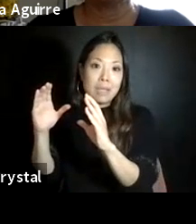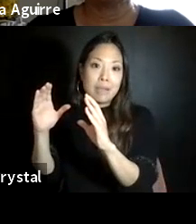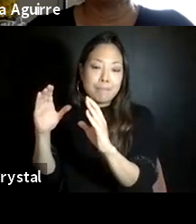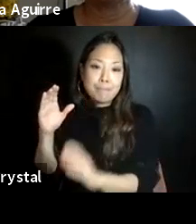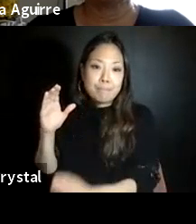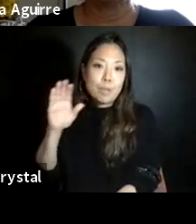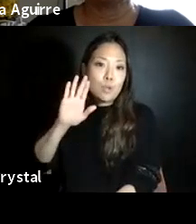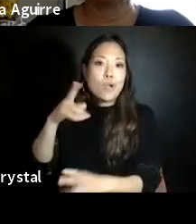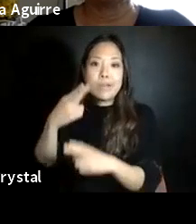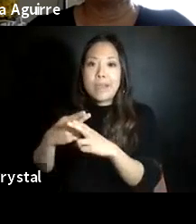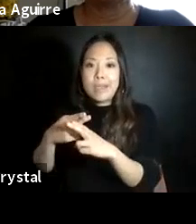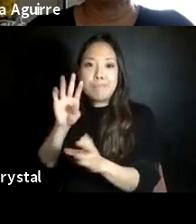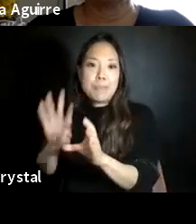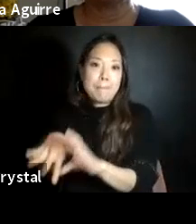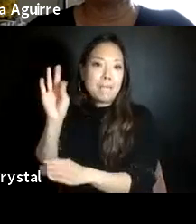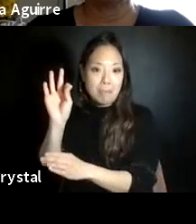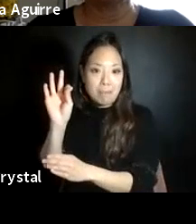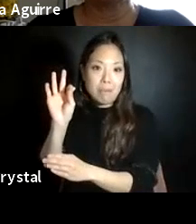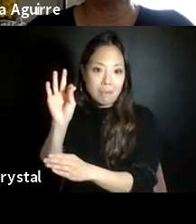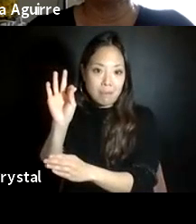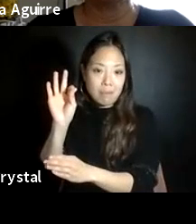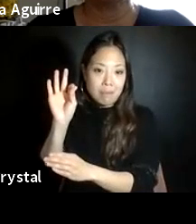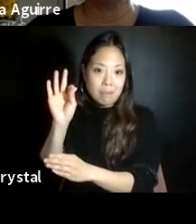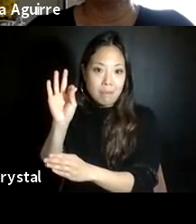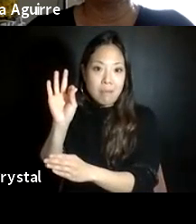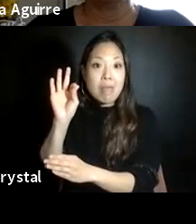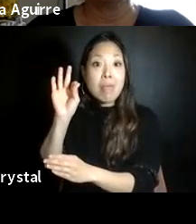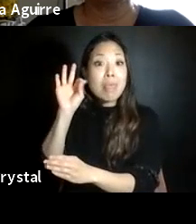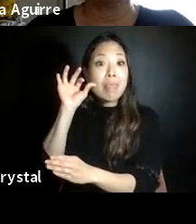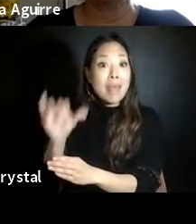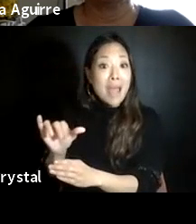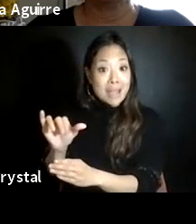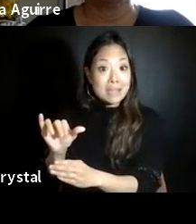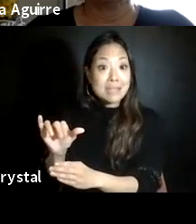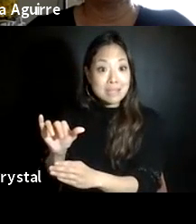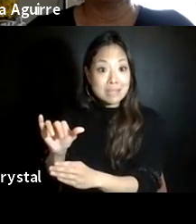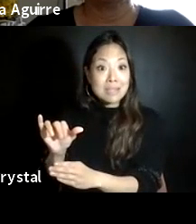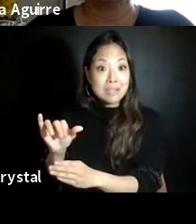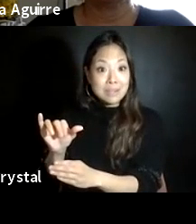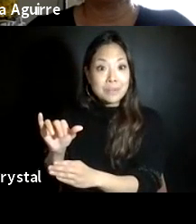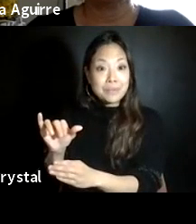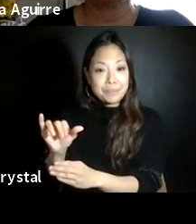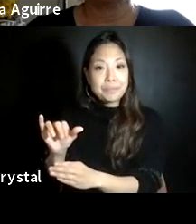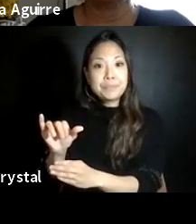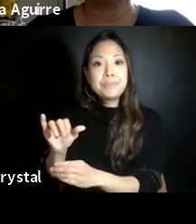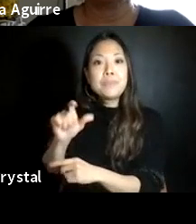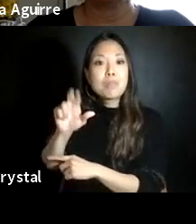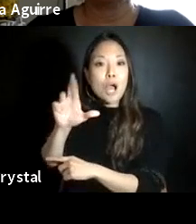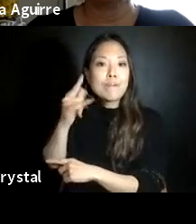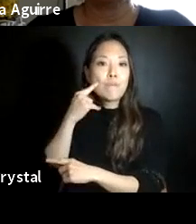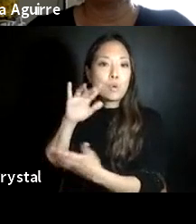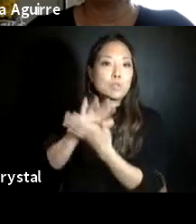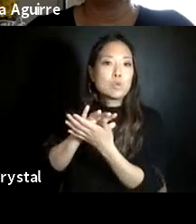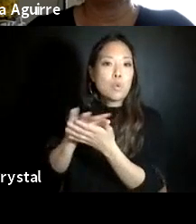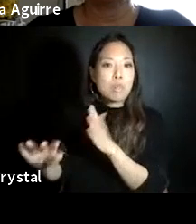name pops up. And that's lottery for your choice, your school choice. For your school choice, and